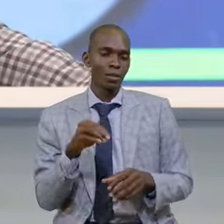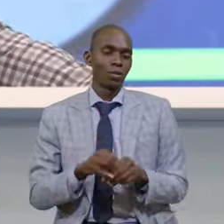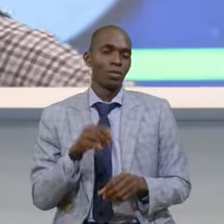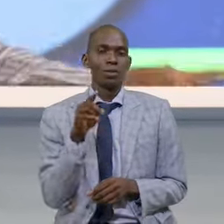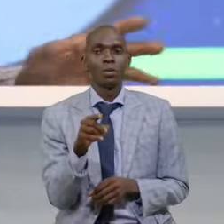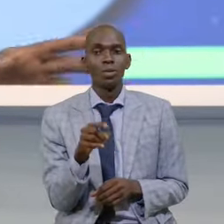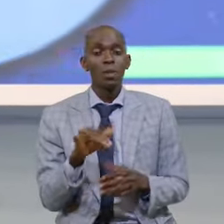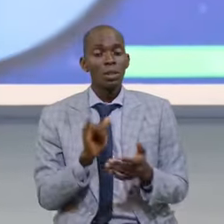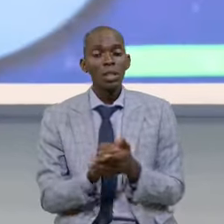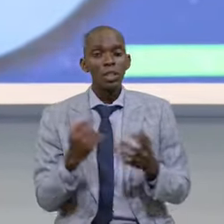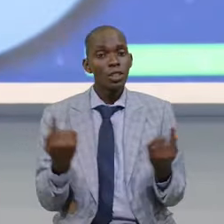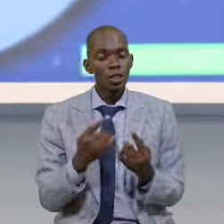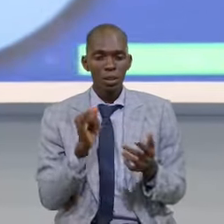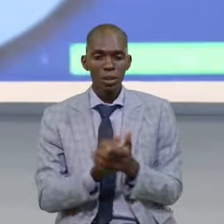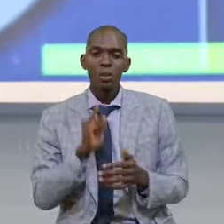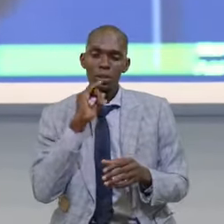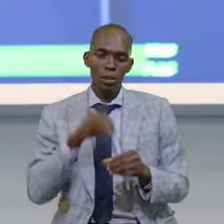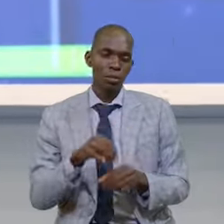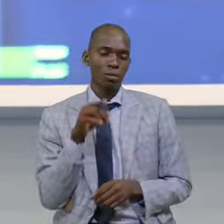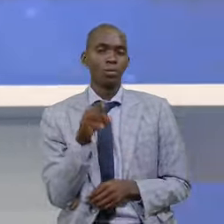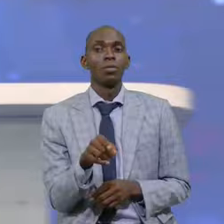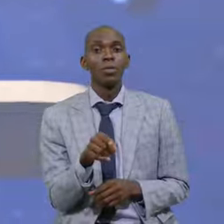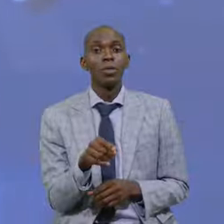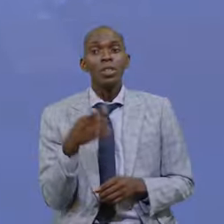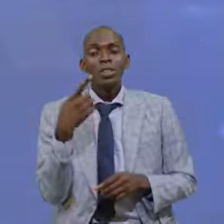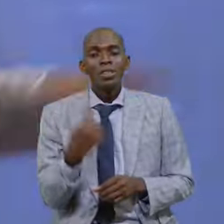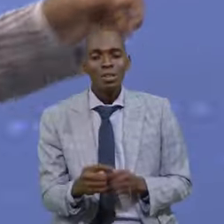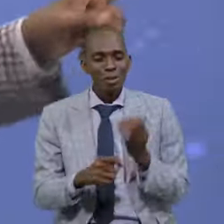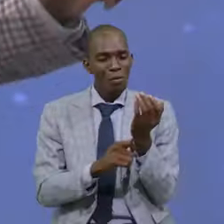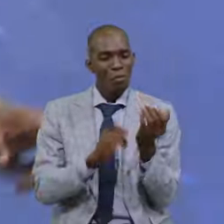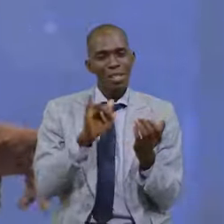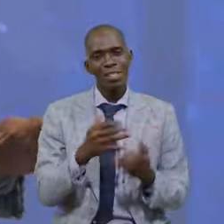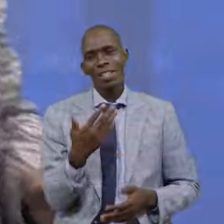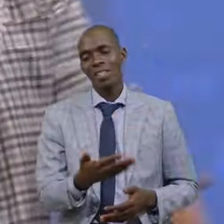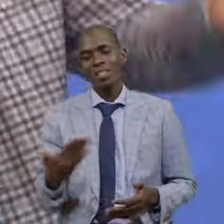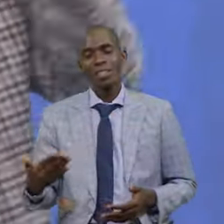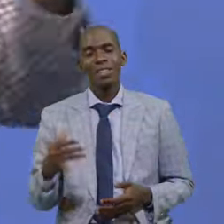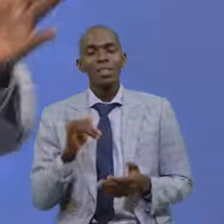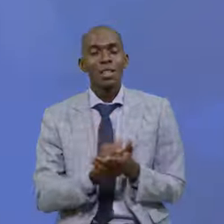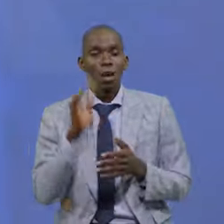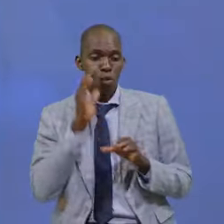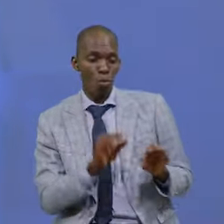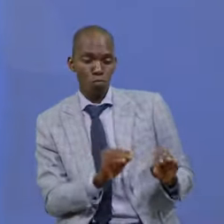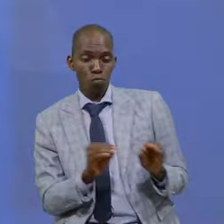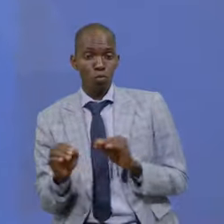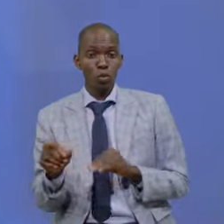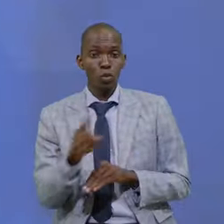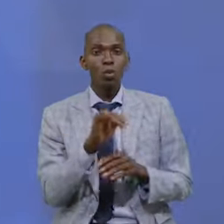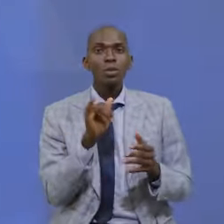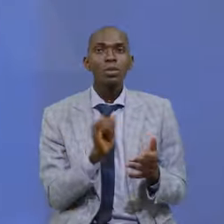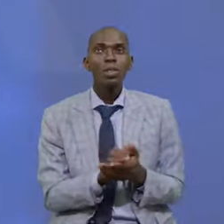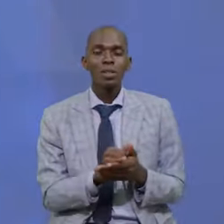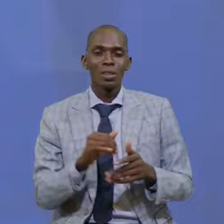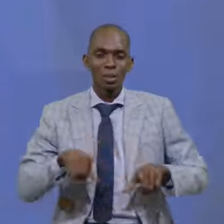that dwelleth in me. That evil, the sensuality that will drive you, that dwelleth in